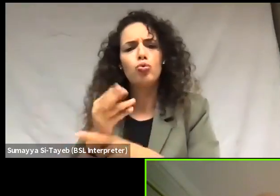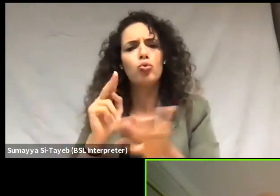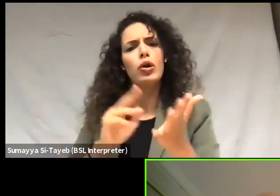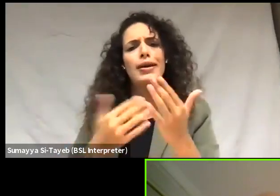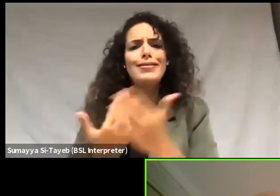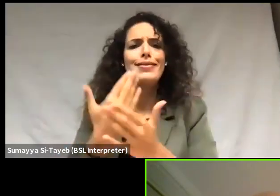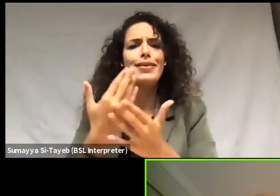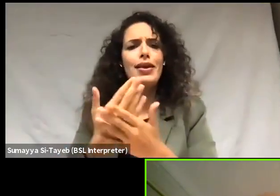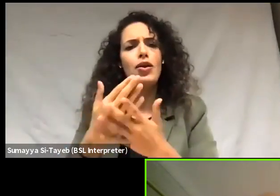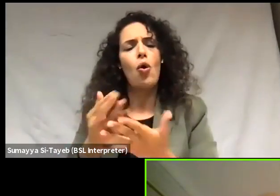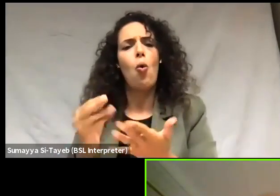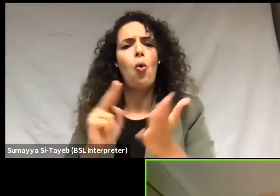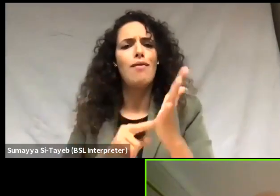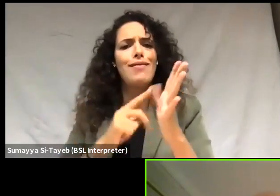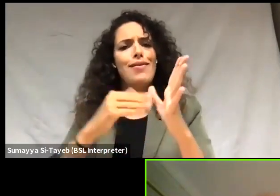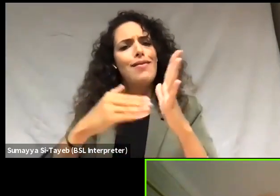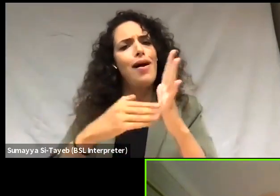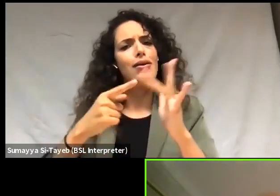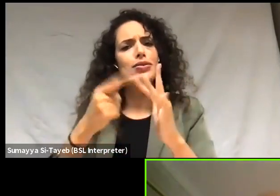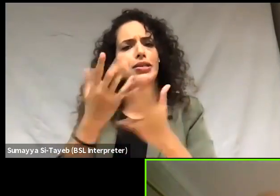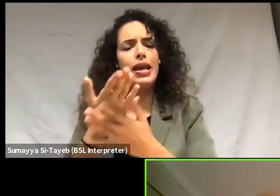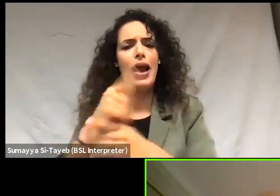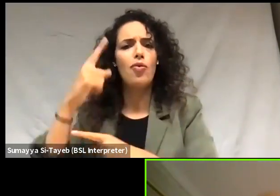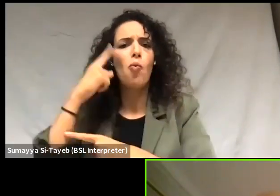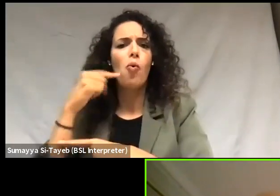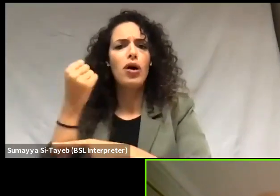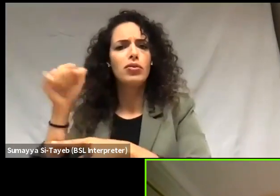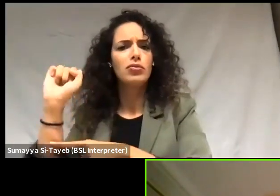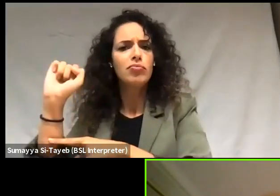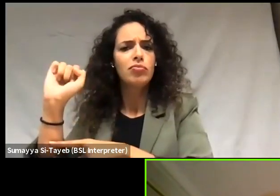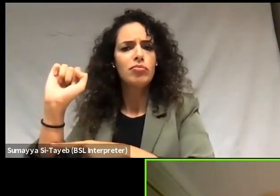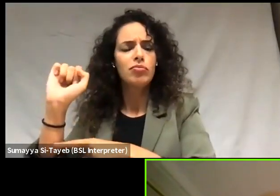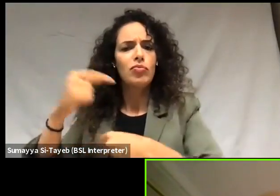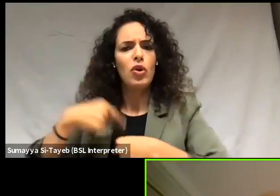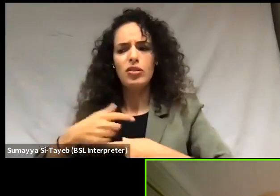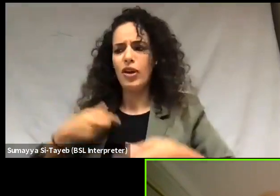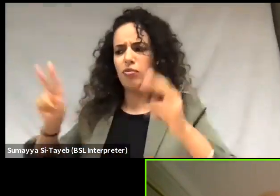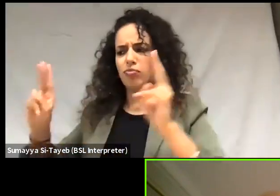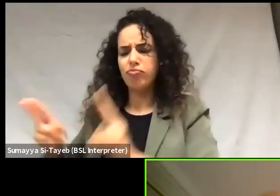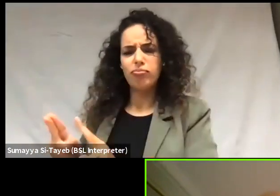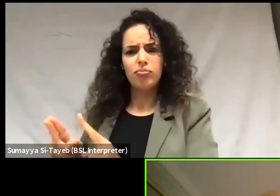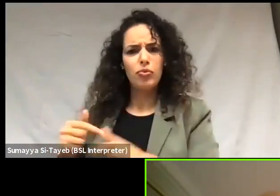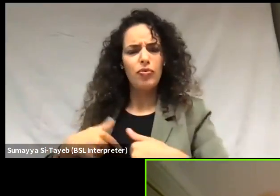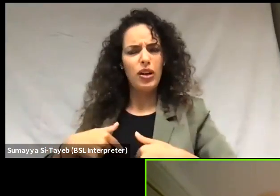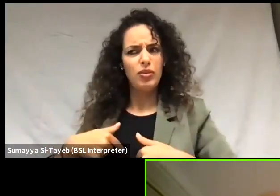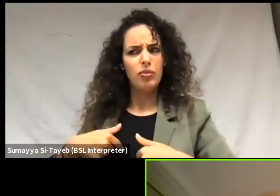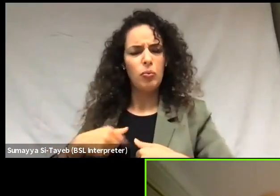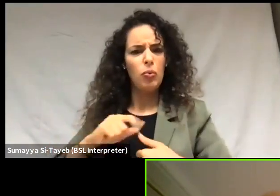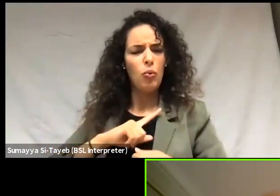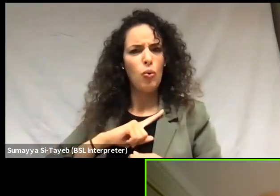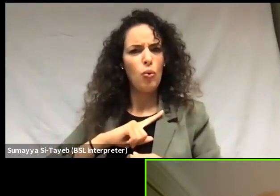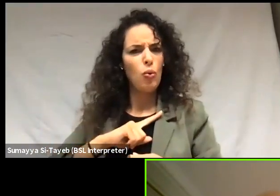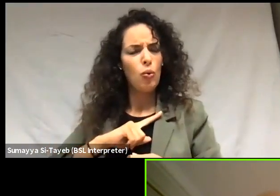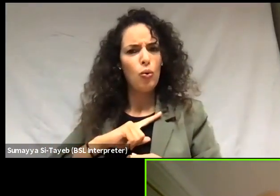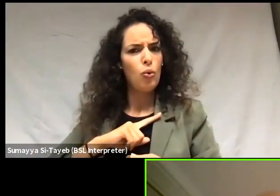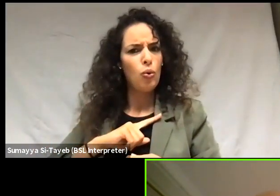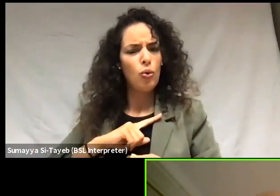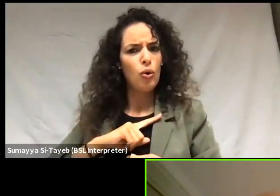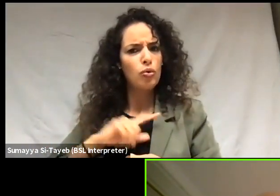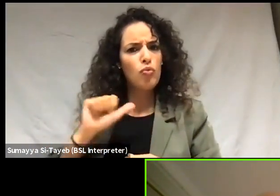supremacists. We also found this discrepancy. So the main figure being that it was 9 times as